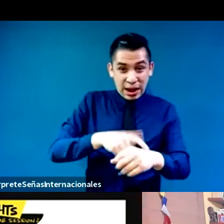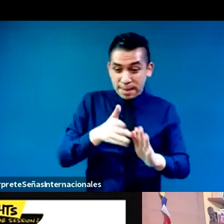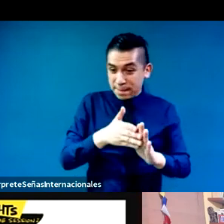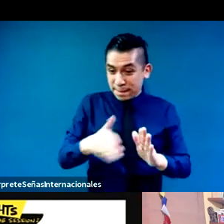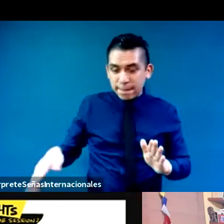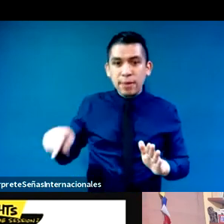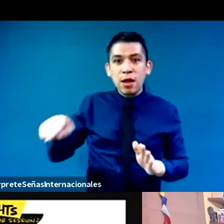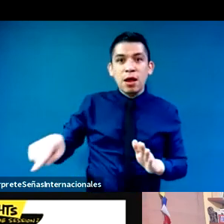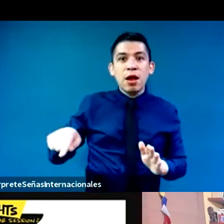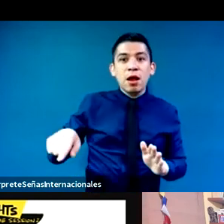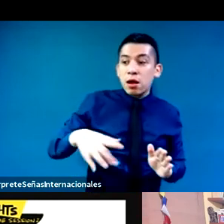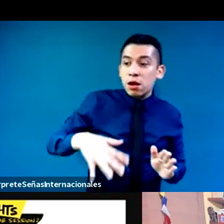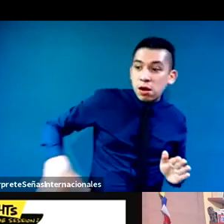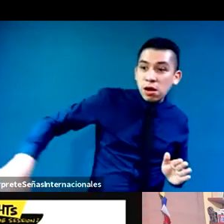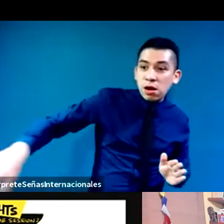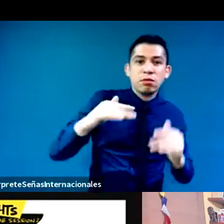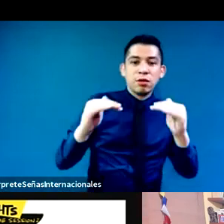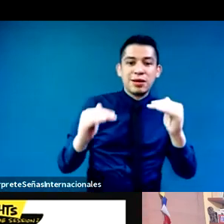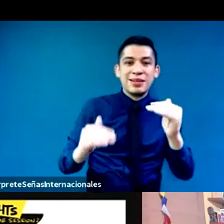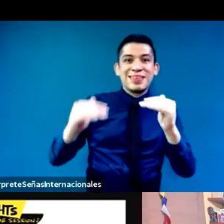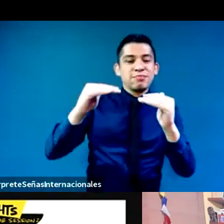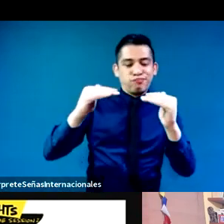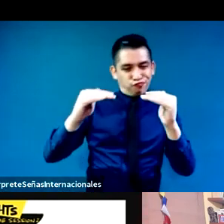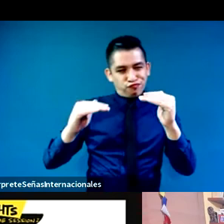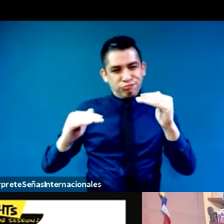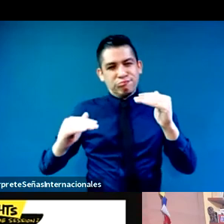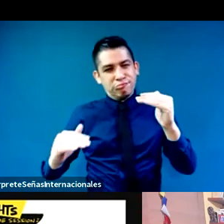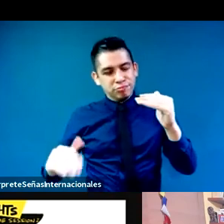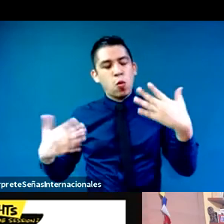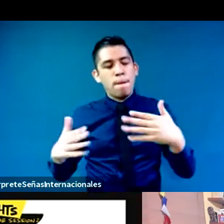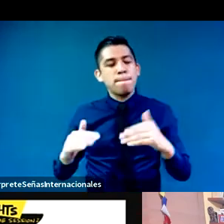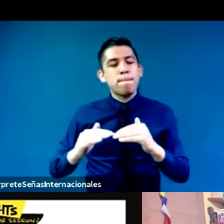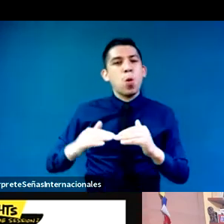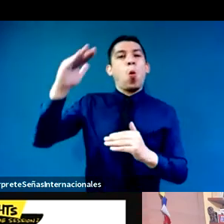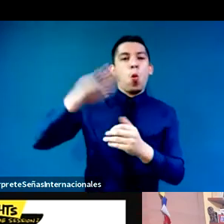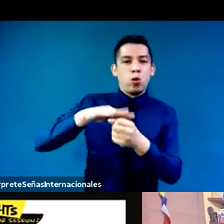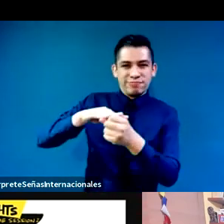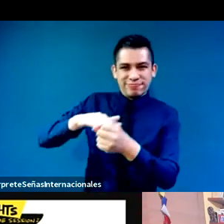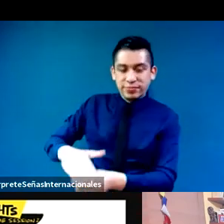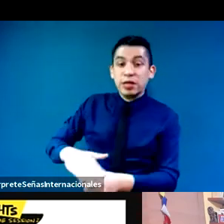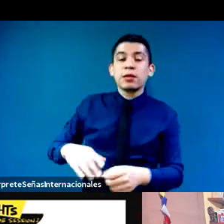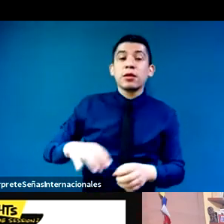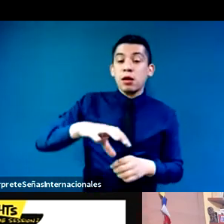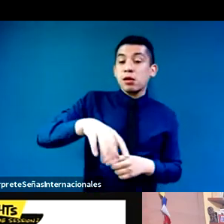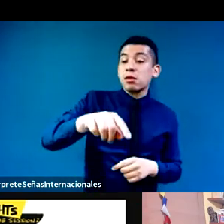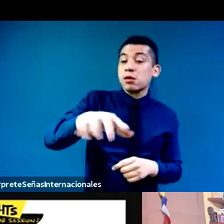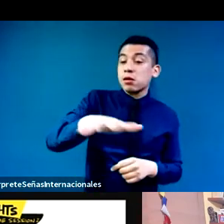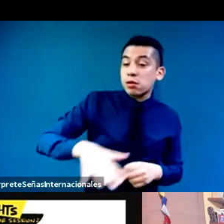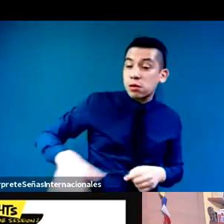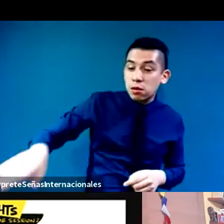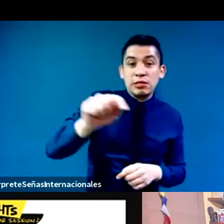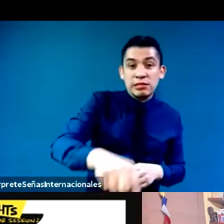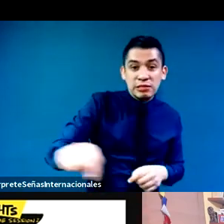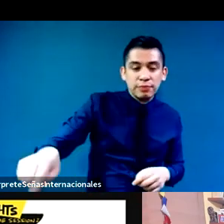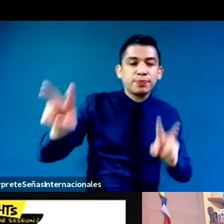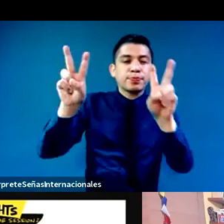girls' lives, including on their economic justice and rights. Globally, women are 1.8 times more likely